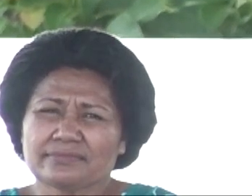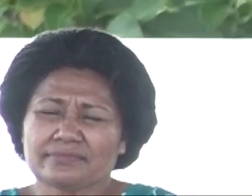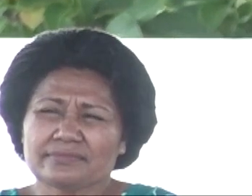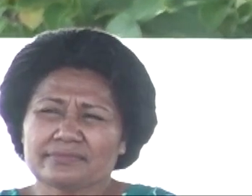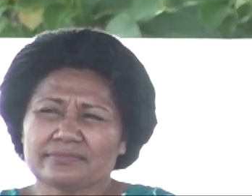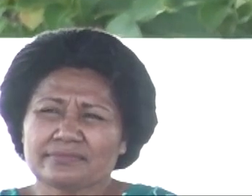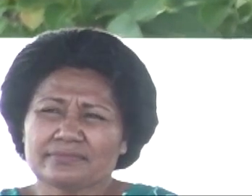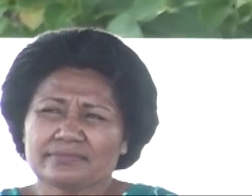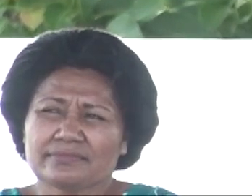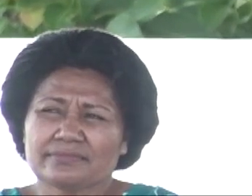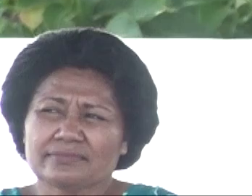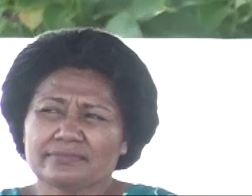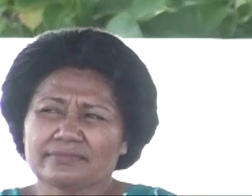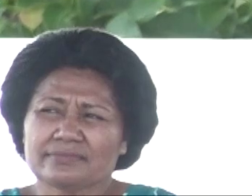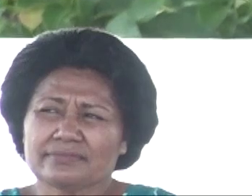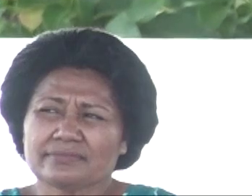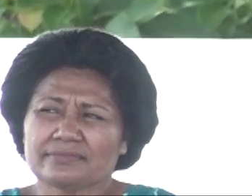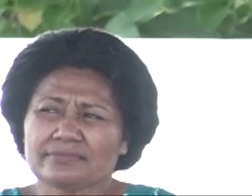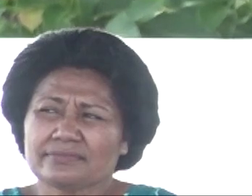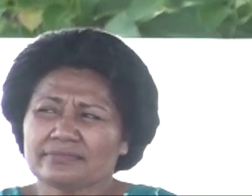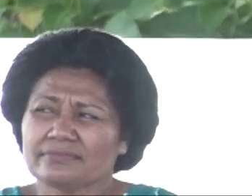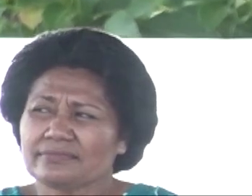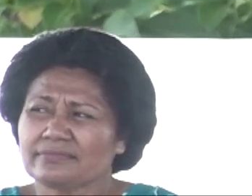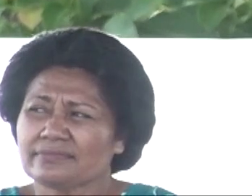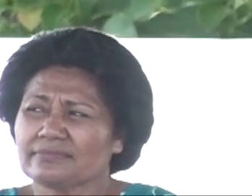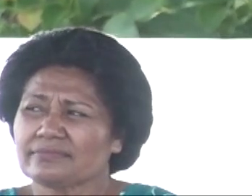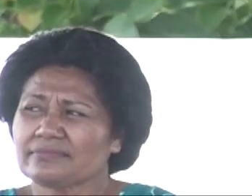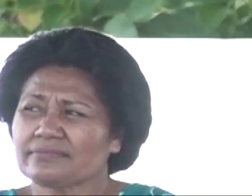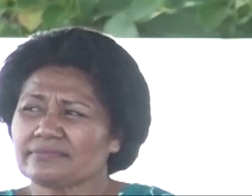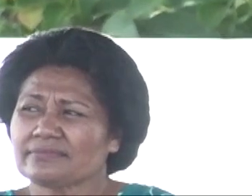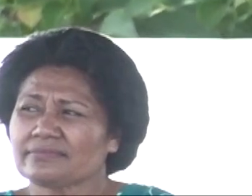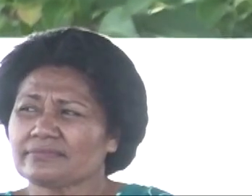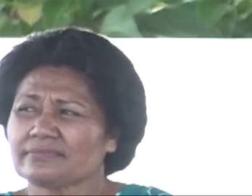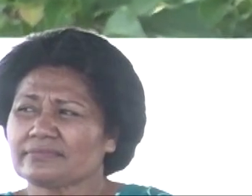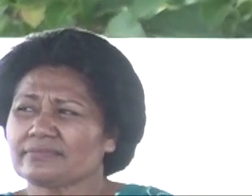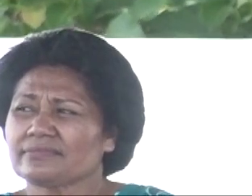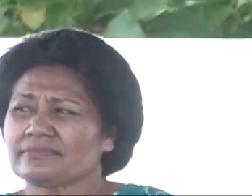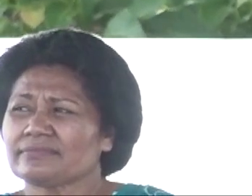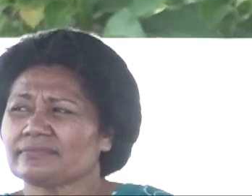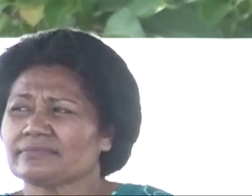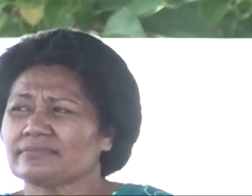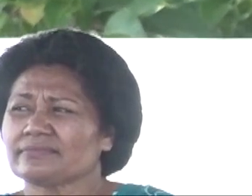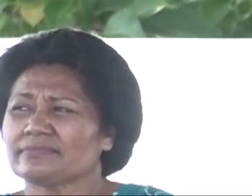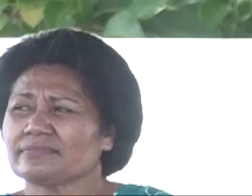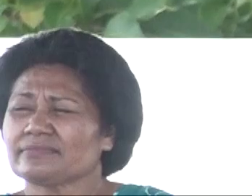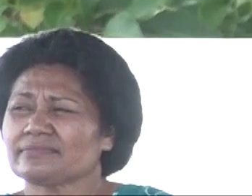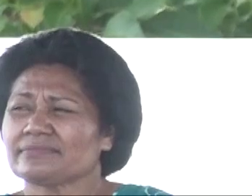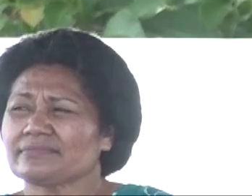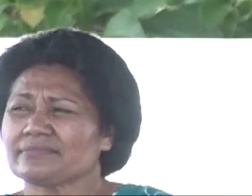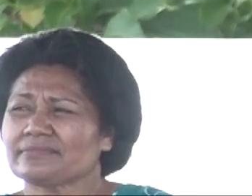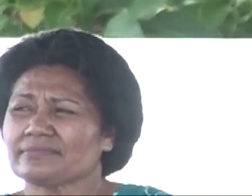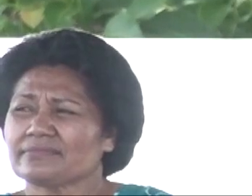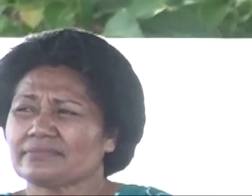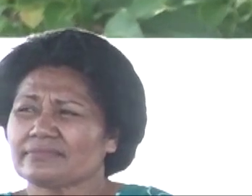Therefore, I urge everyone to allow time and space to self-reflect, learn, and most